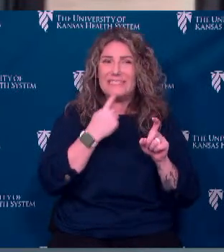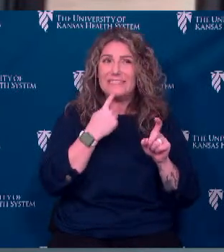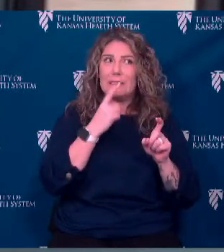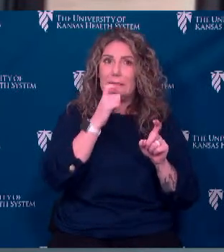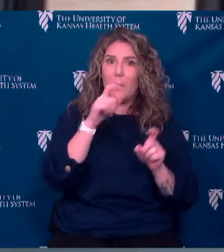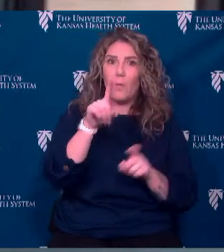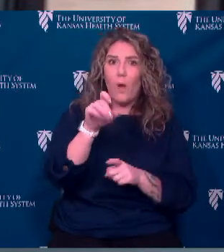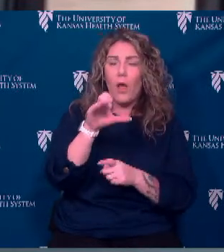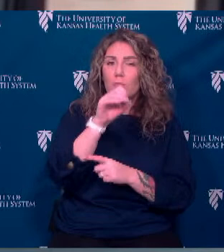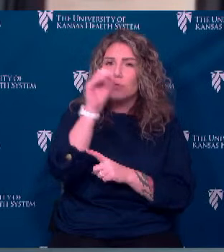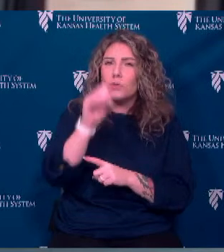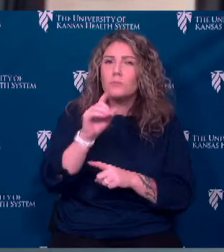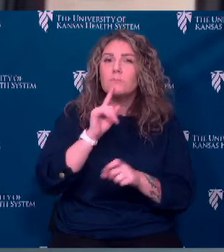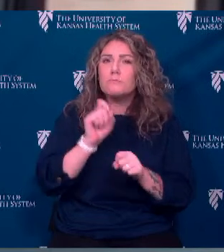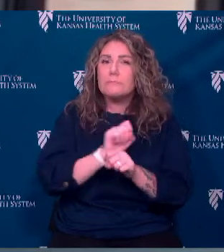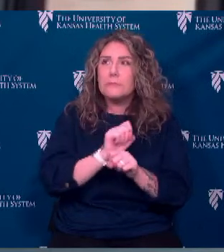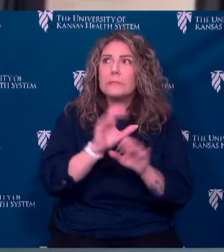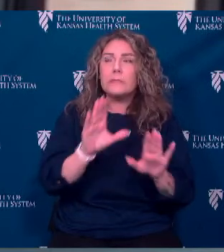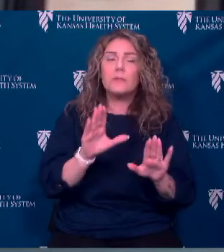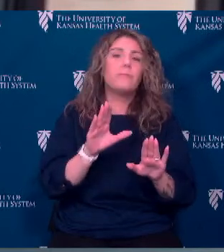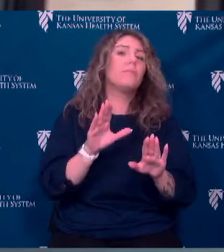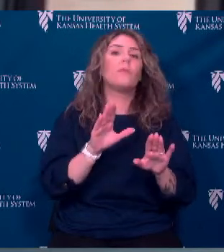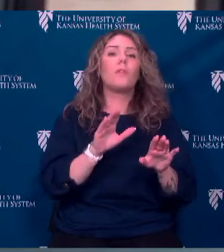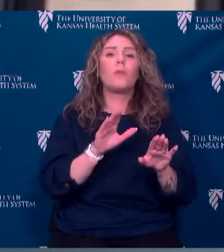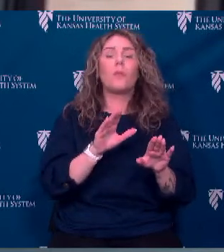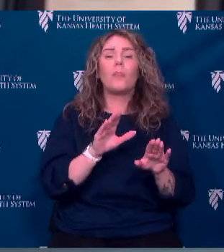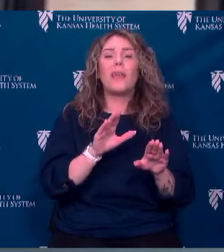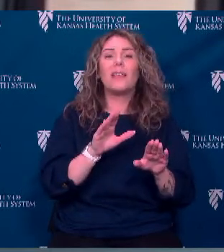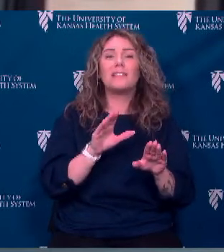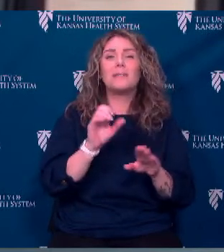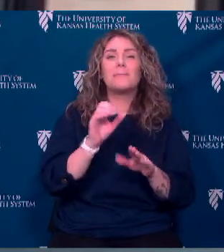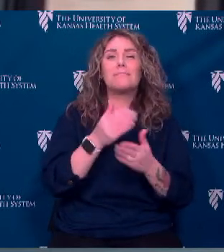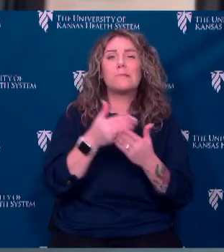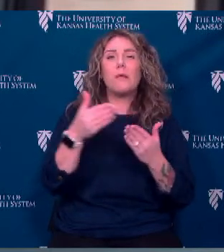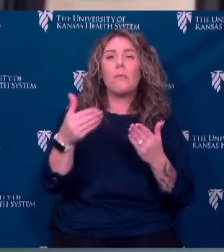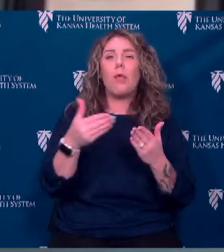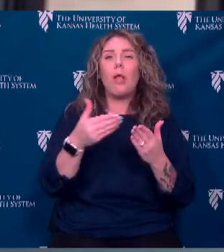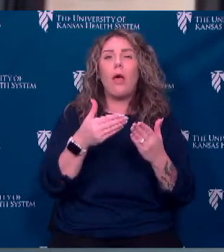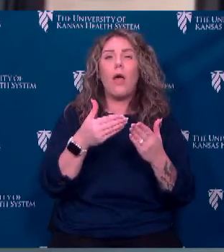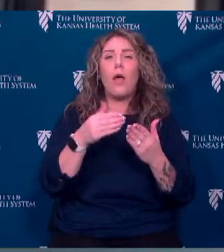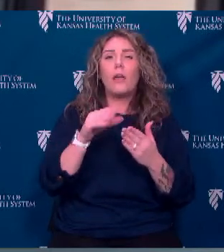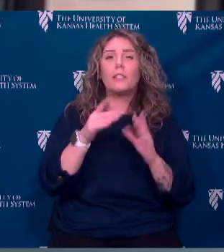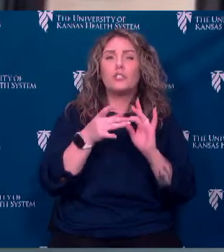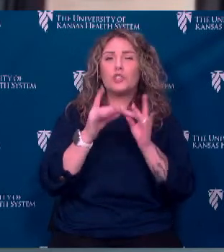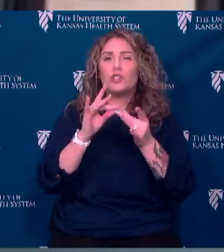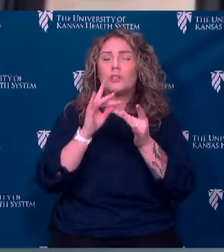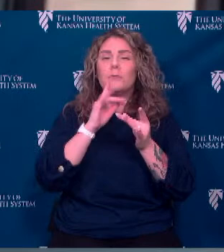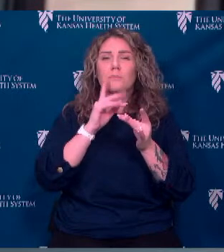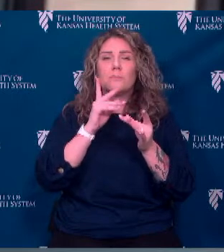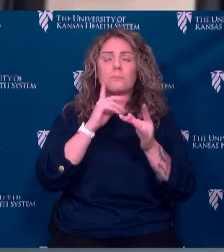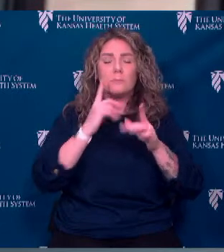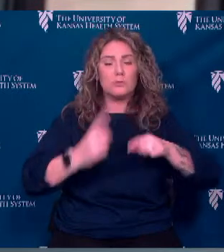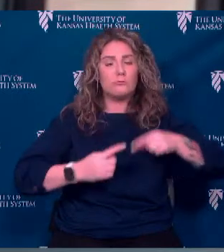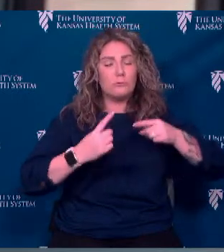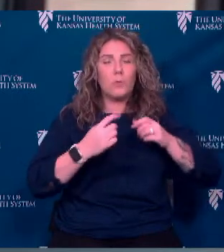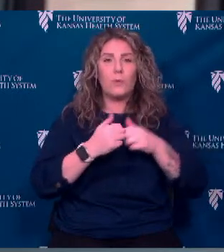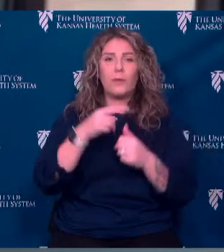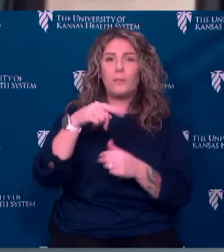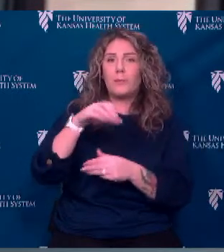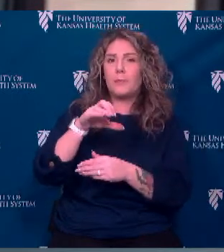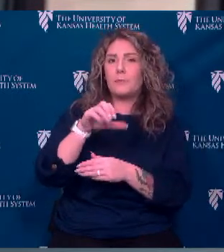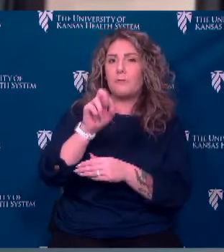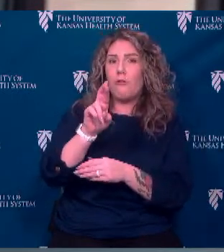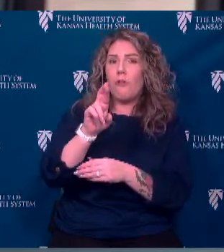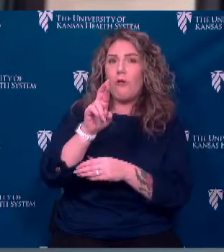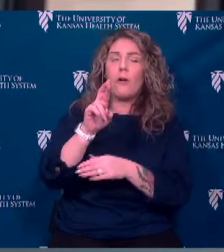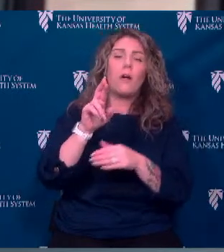is because that old supply chain problem. We've struggled with some of our PCR testing supply chain, and we've